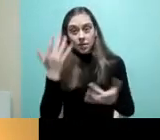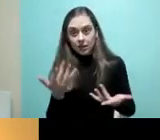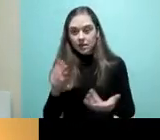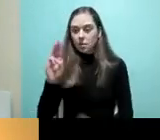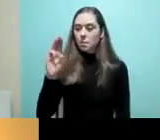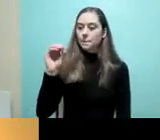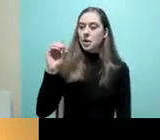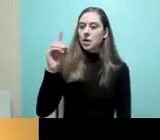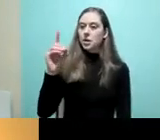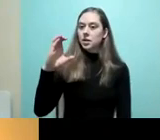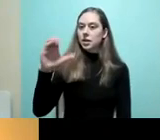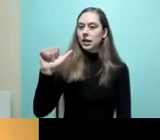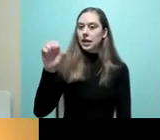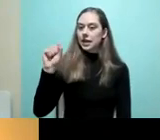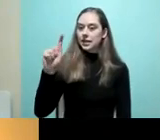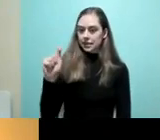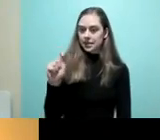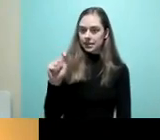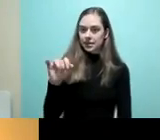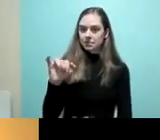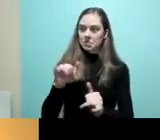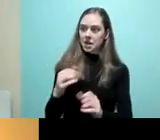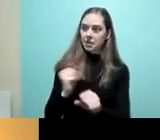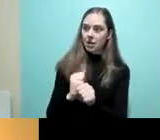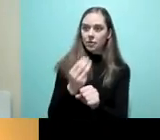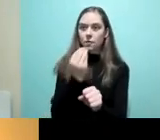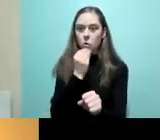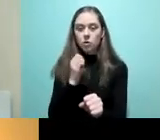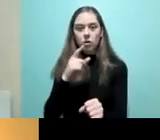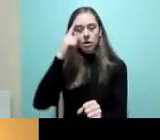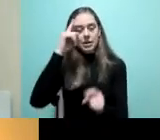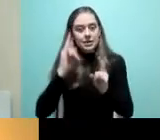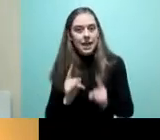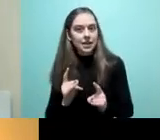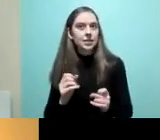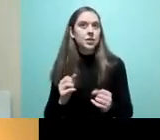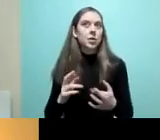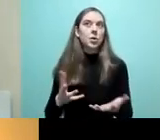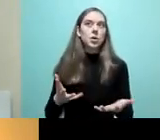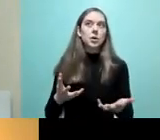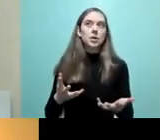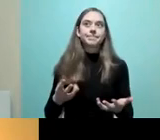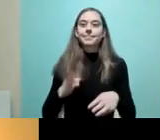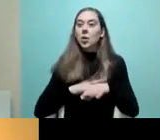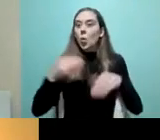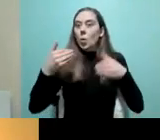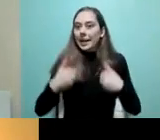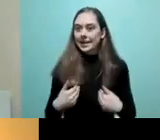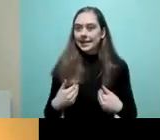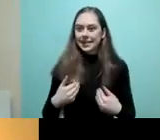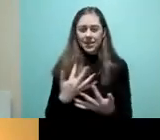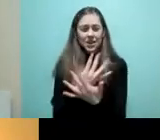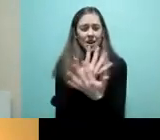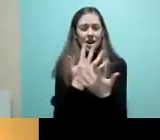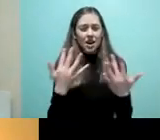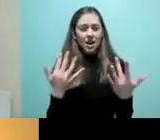a nutritional chat. It could be a mental health chat. It could be wellness or whatever. There's so many of them